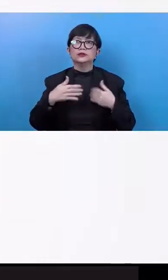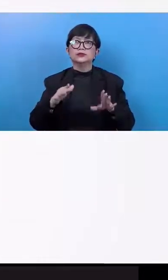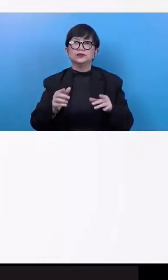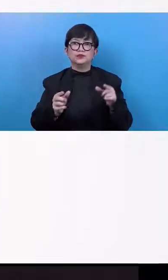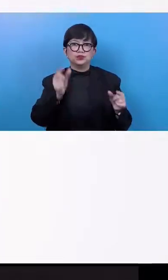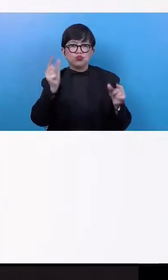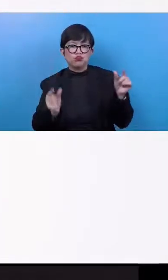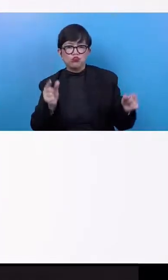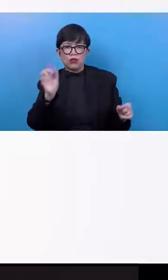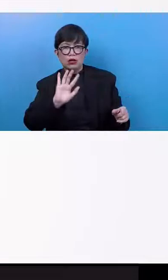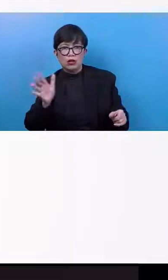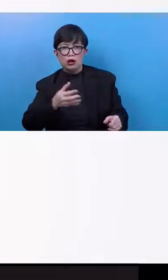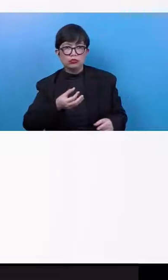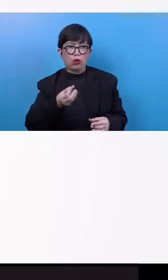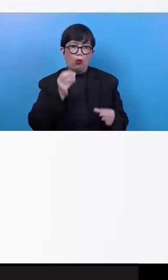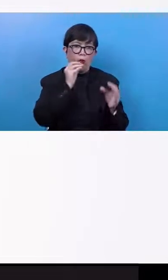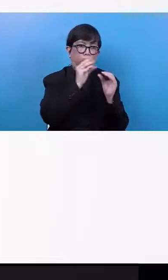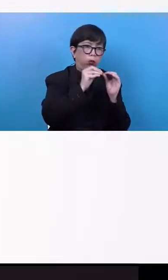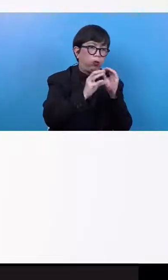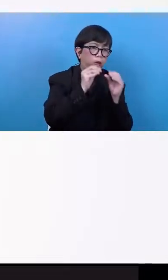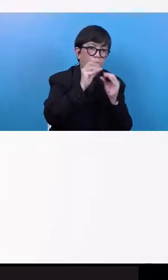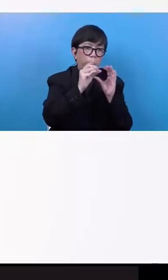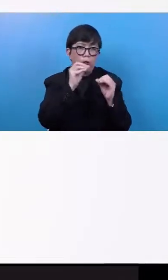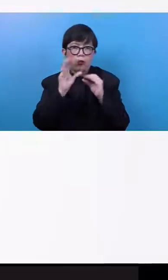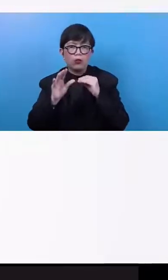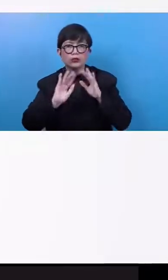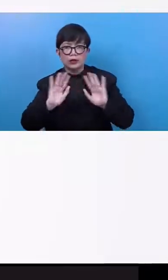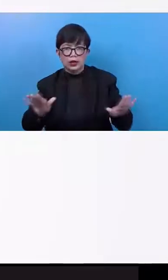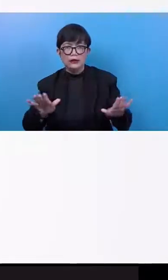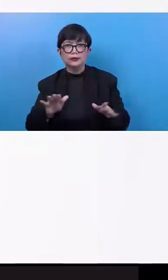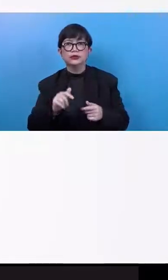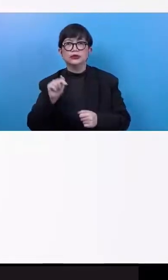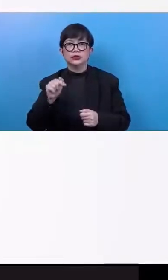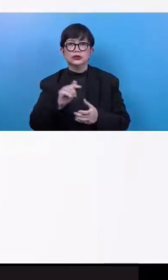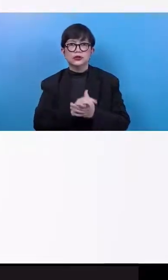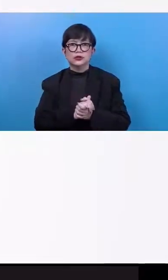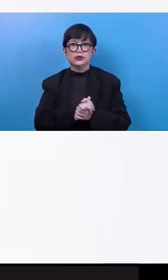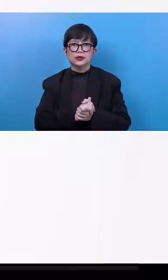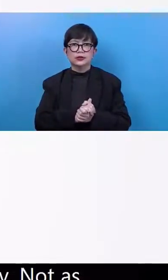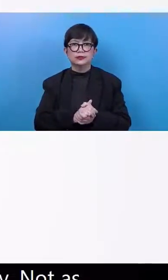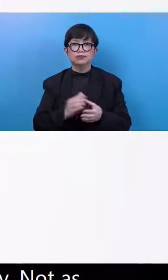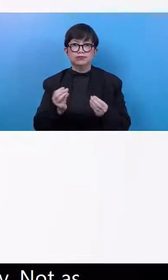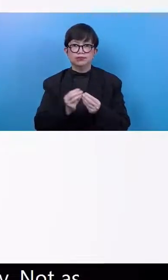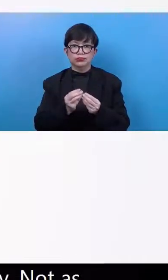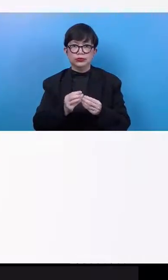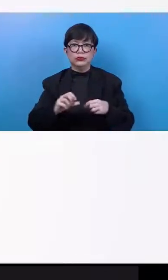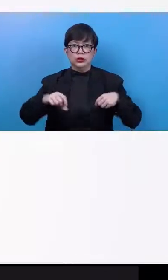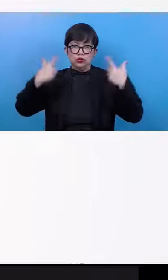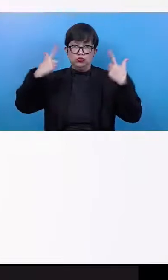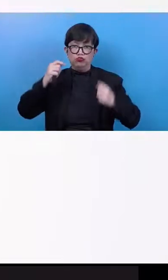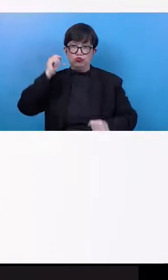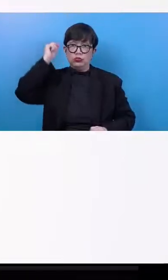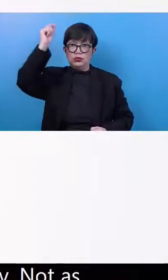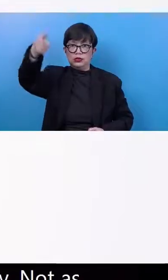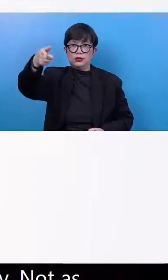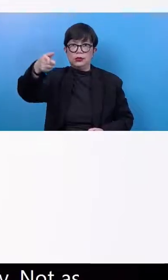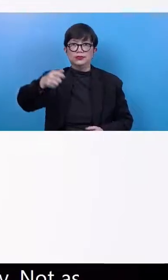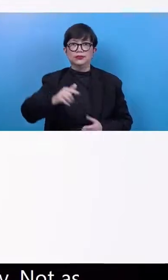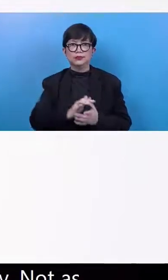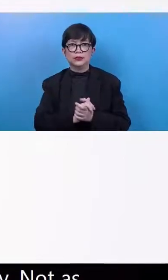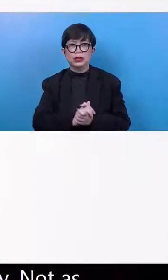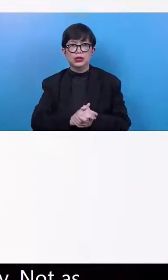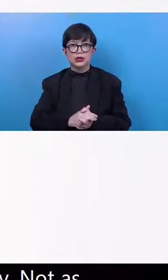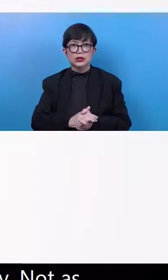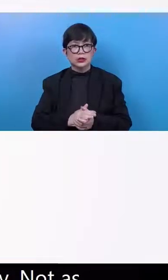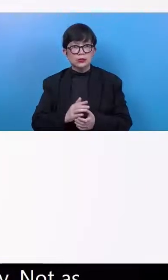and they can shape their own future. And it was interesting because we were sitting in a prior session and there was one speaker who was talking about that as